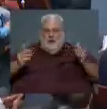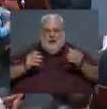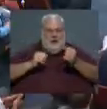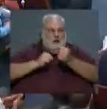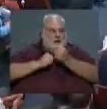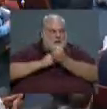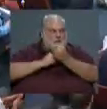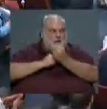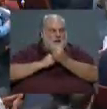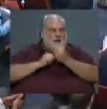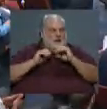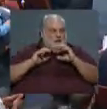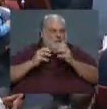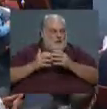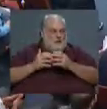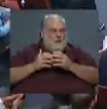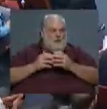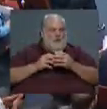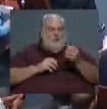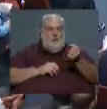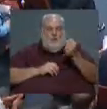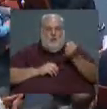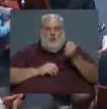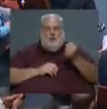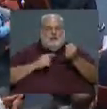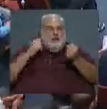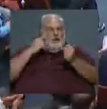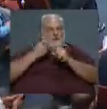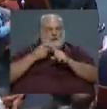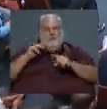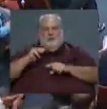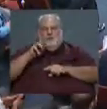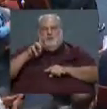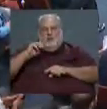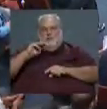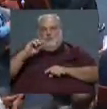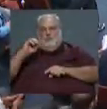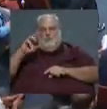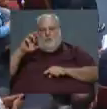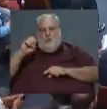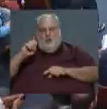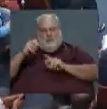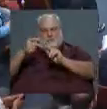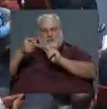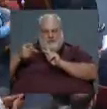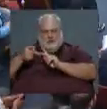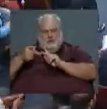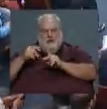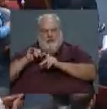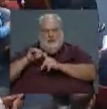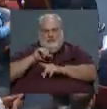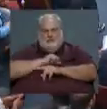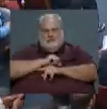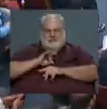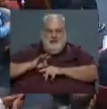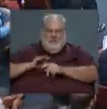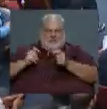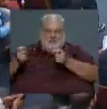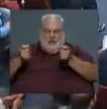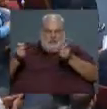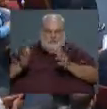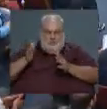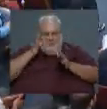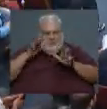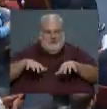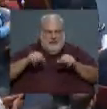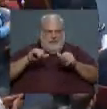employees' concern about this issue, and we'll wait to hear from Mr. Moore about the position that the staff, the management is going to be taking